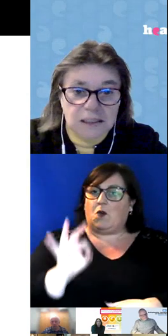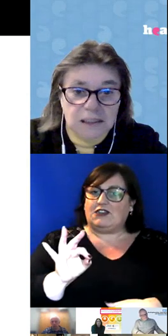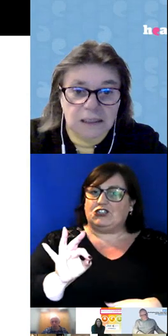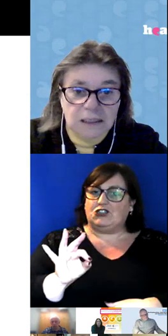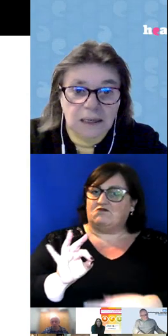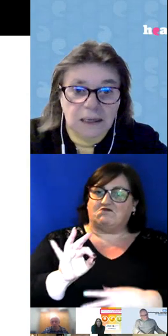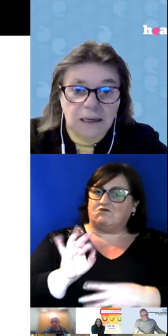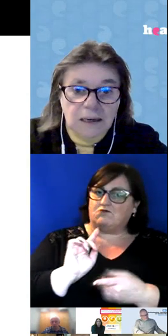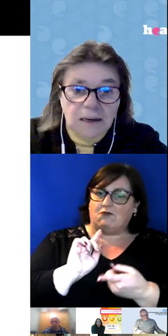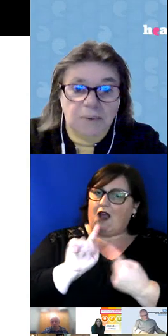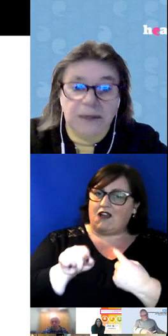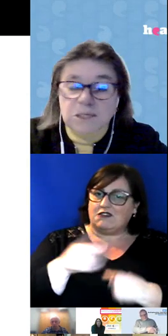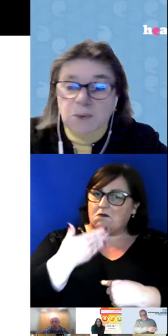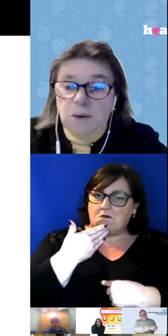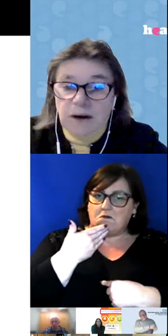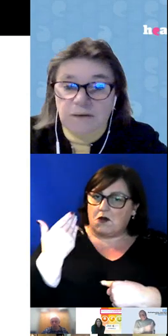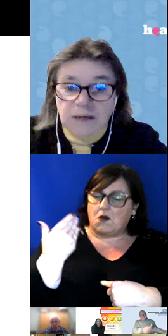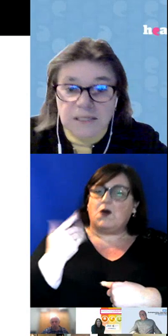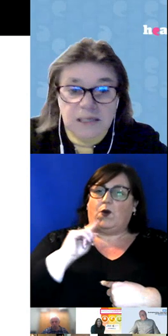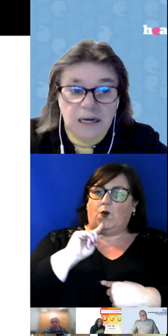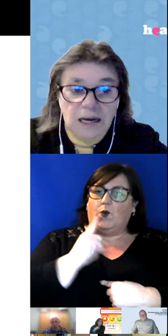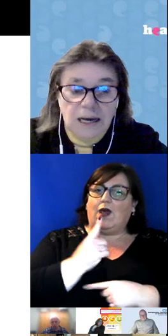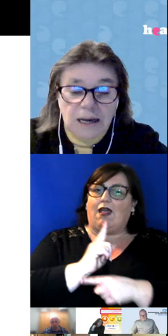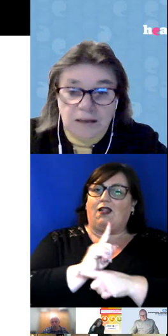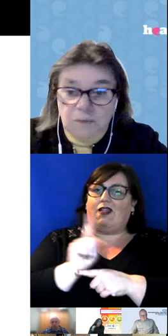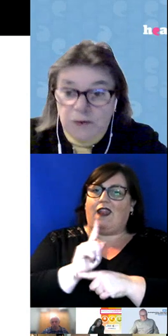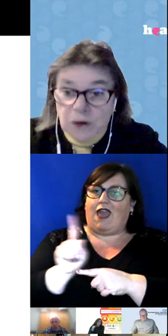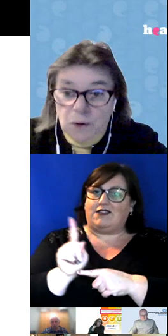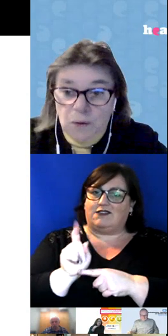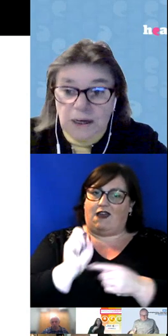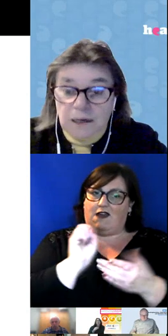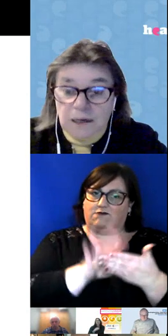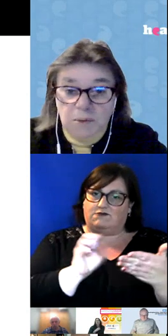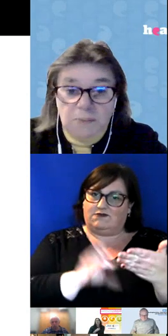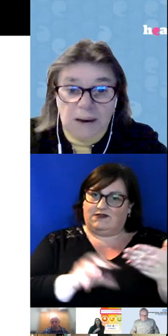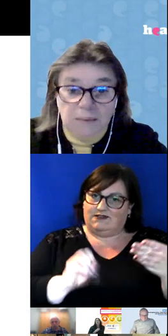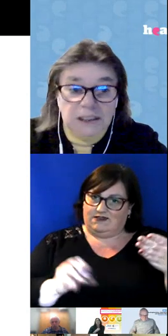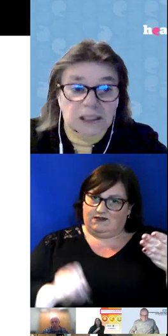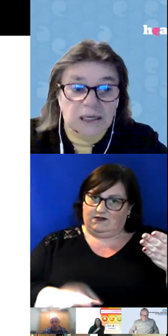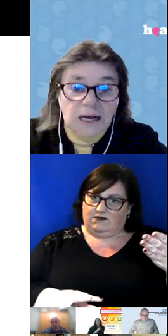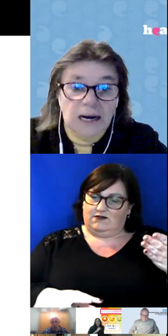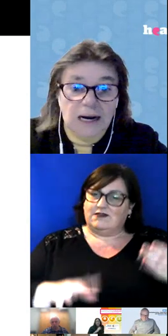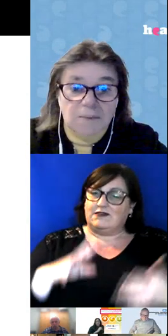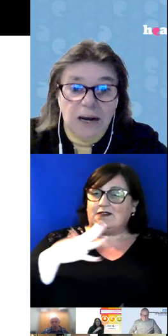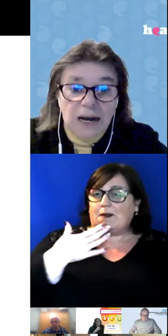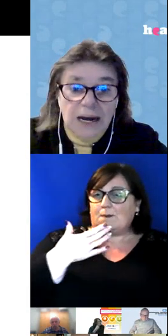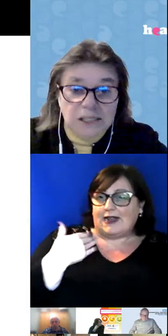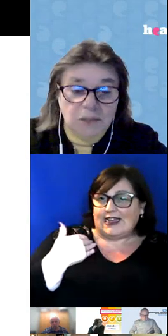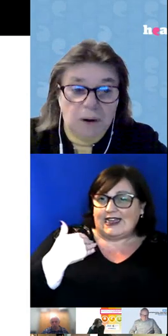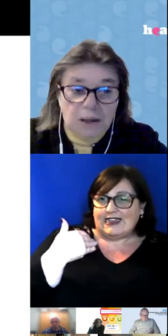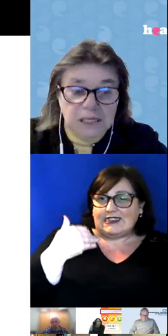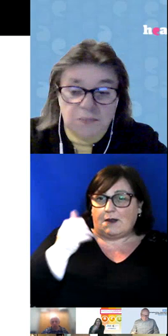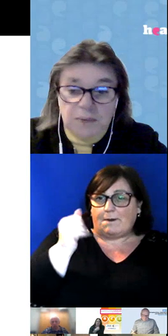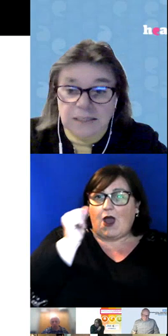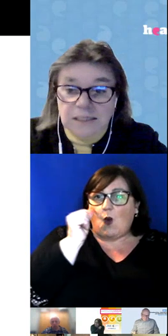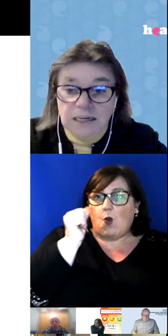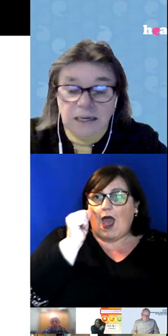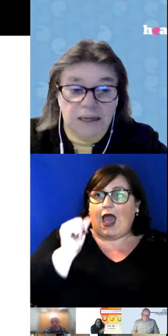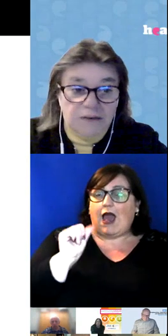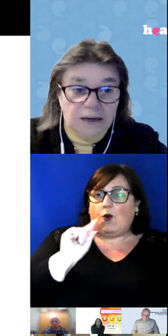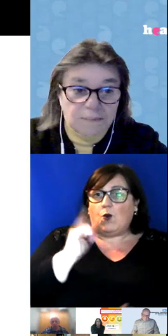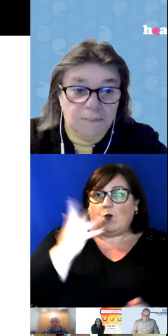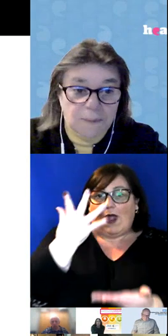list. Please be aware of this, that we're recording and it will be published as you